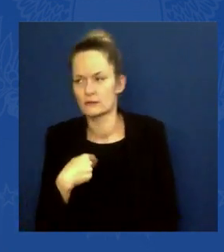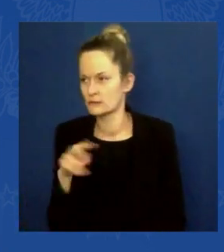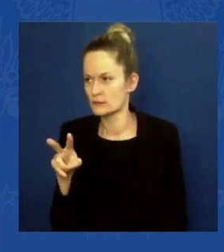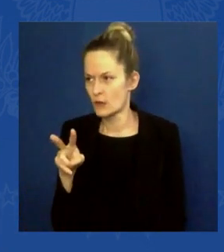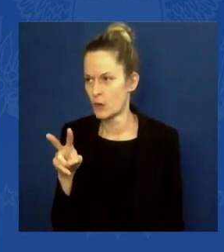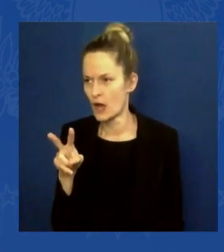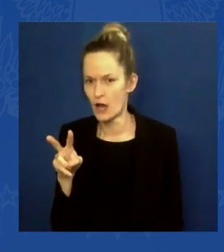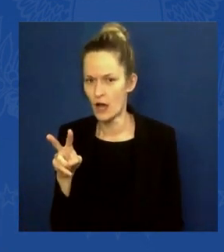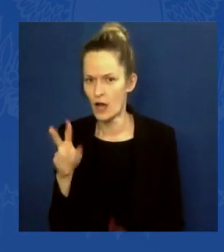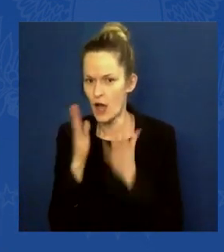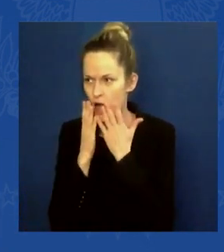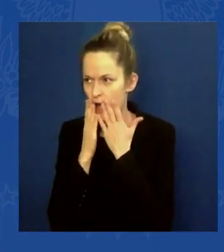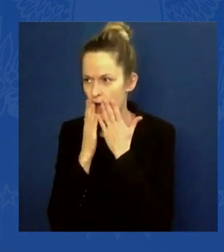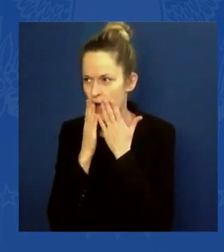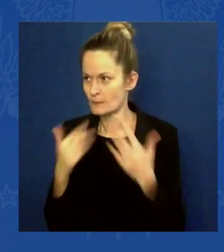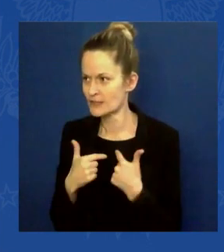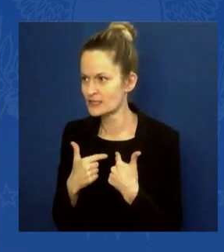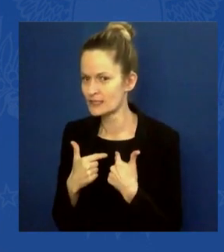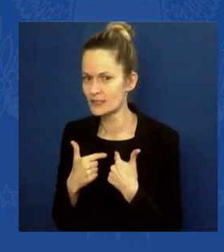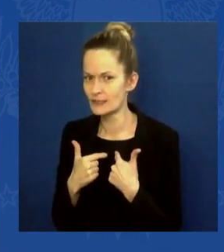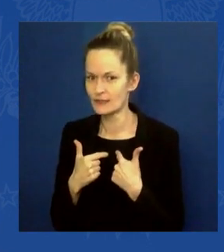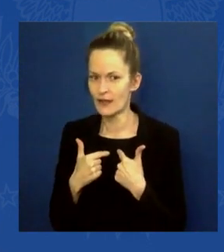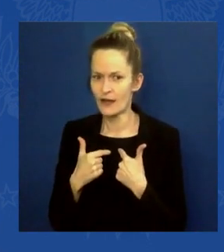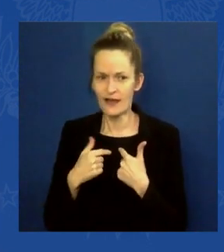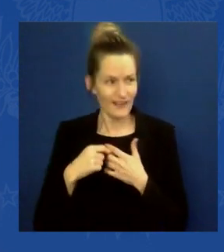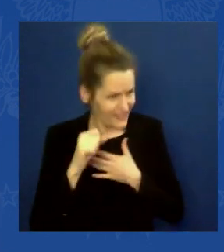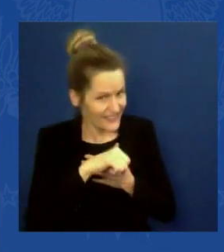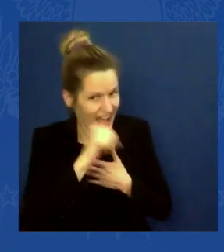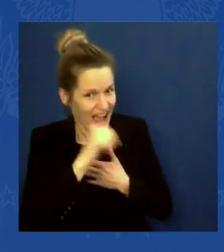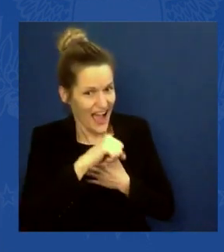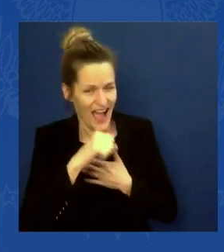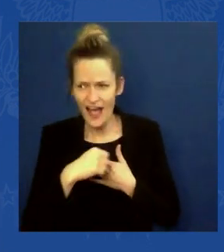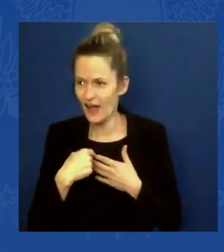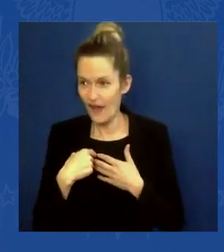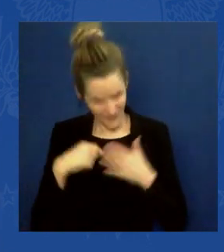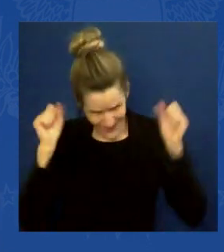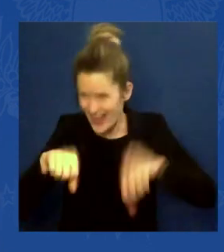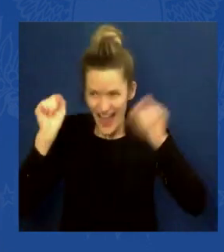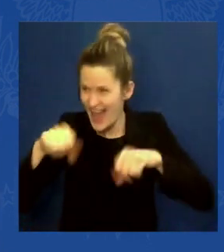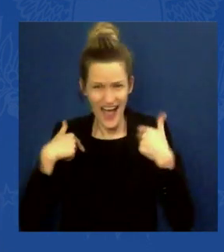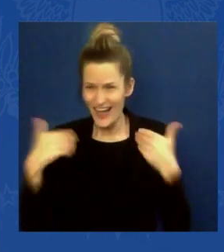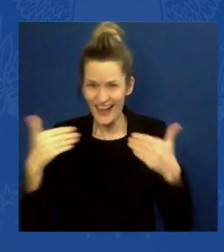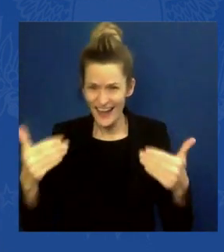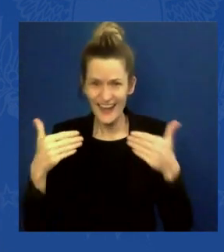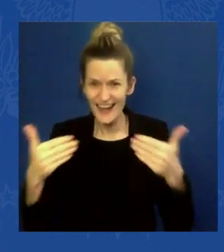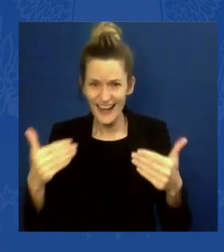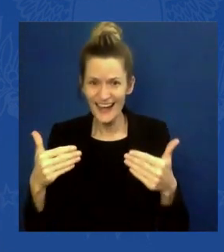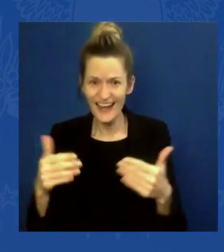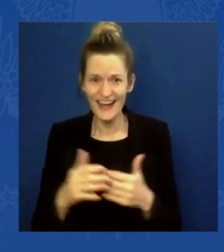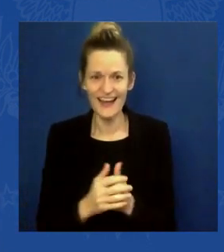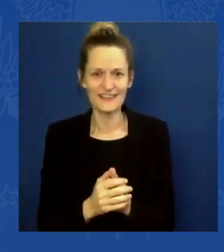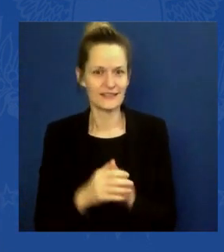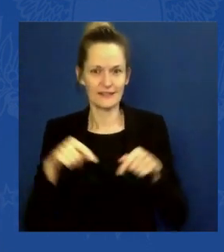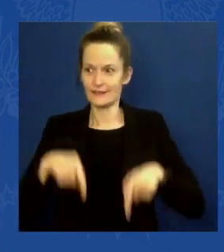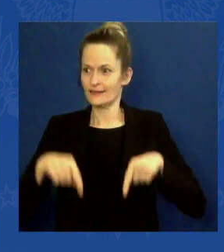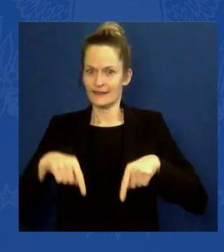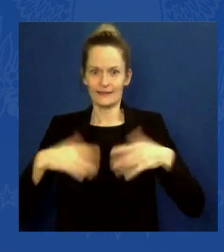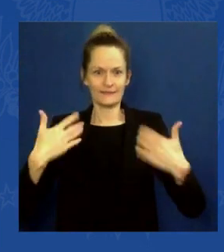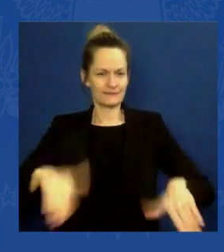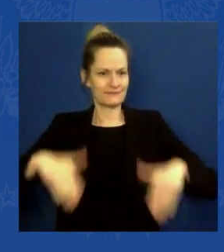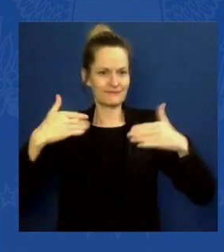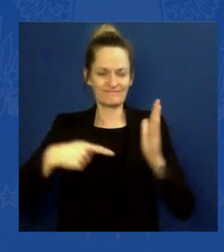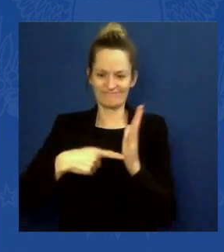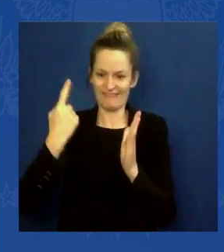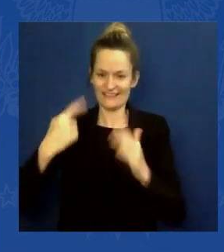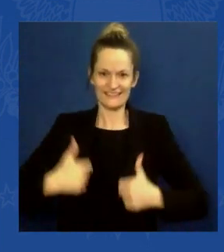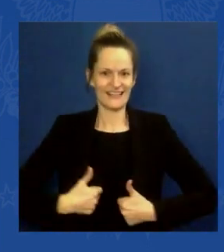in. Let's do it. I don't know when else I'd have this opportunity. And I know just now I met Joe Biden for the